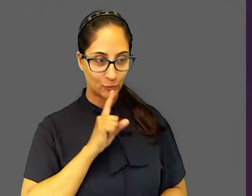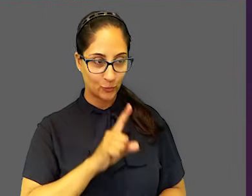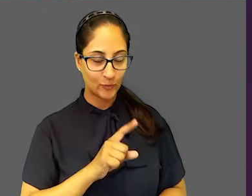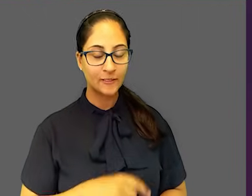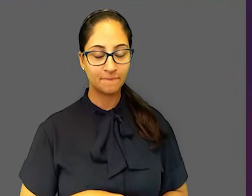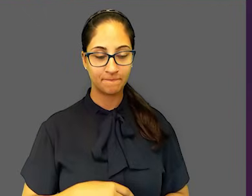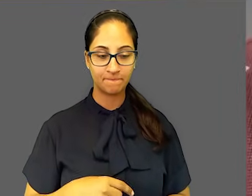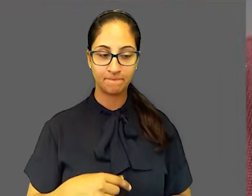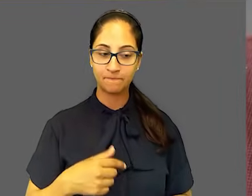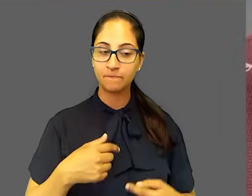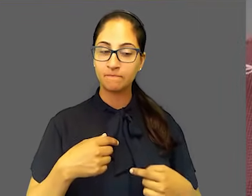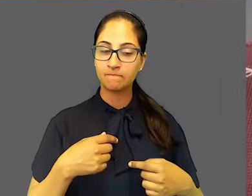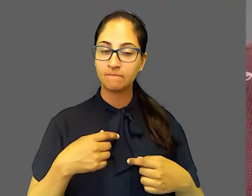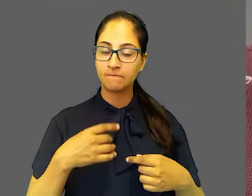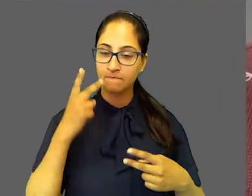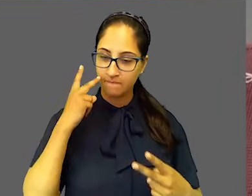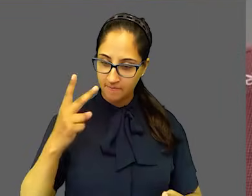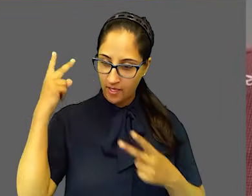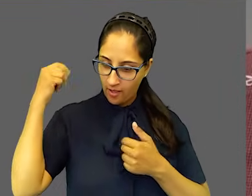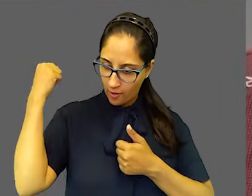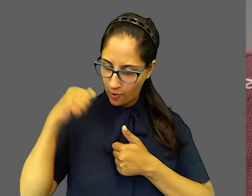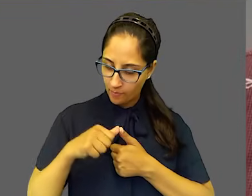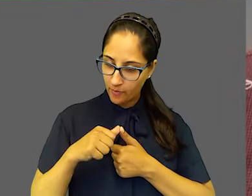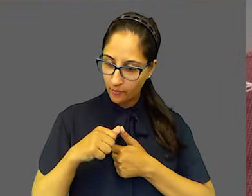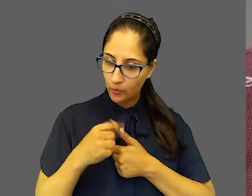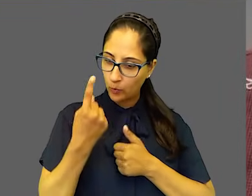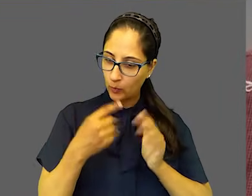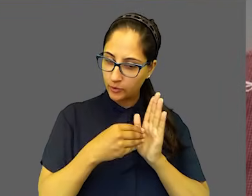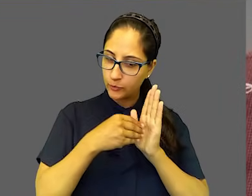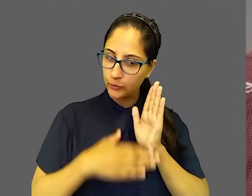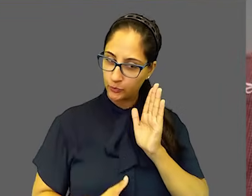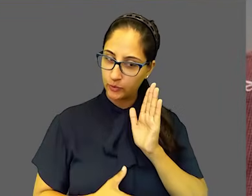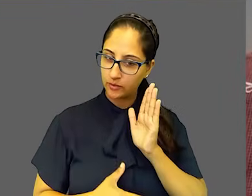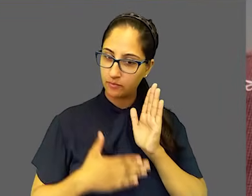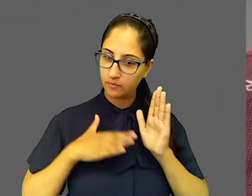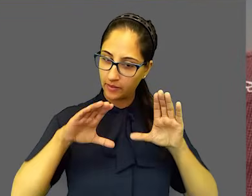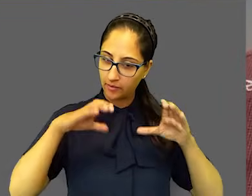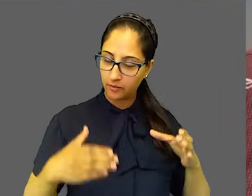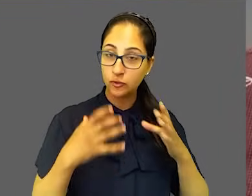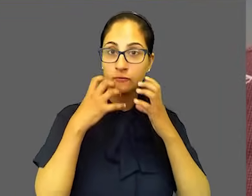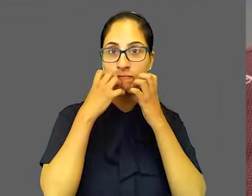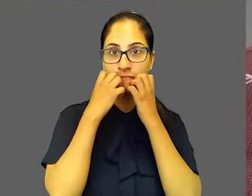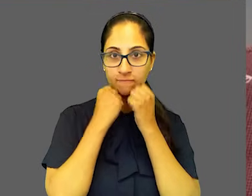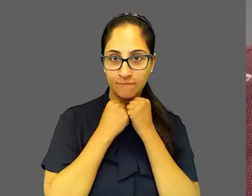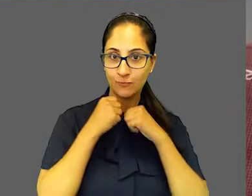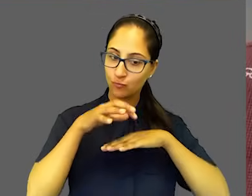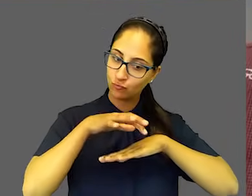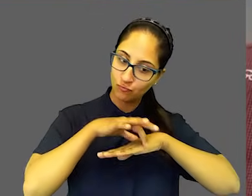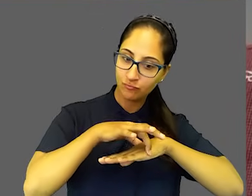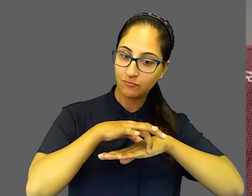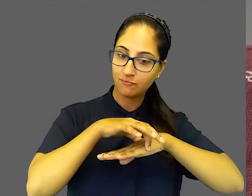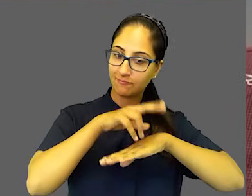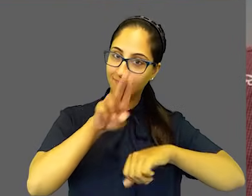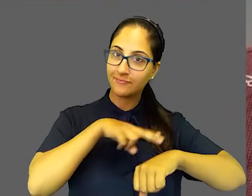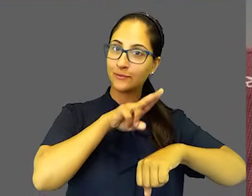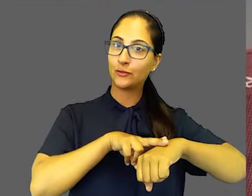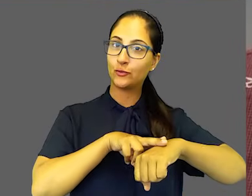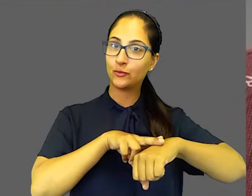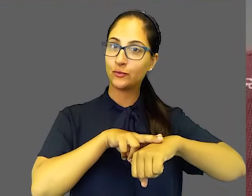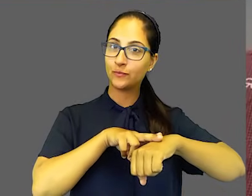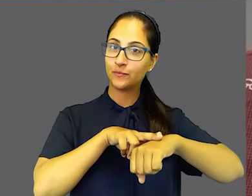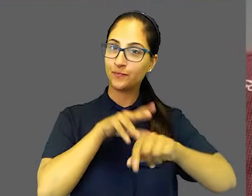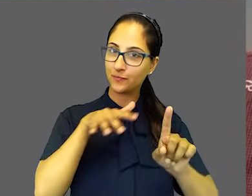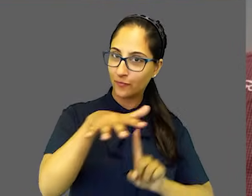of teaching. So I had the student and she was really passionate about the environment. But unfortunately, she did not see